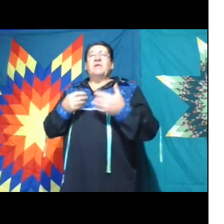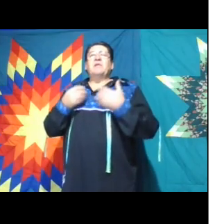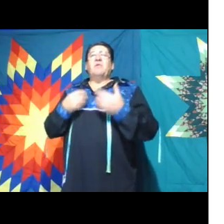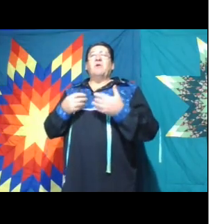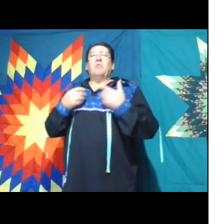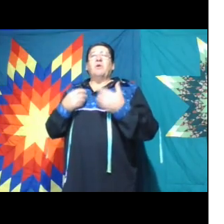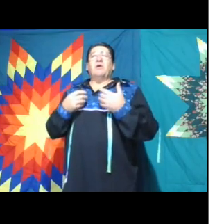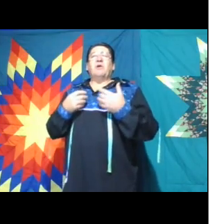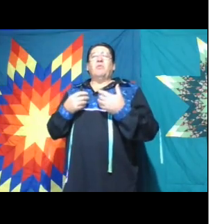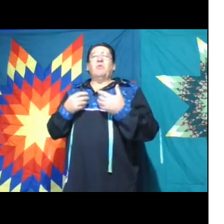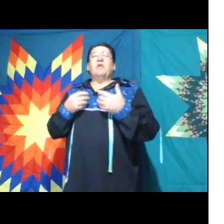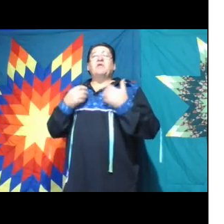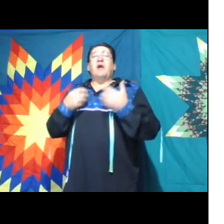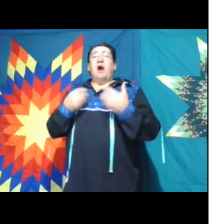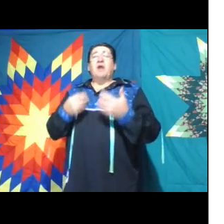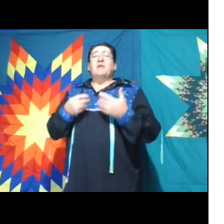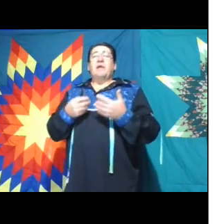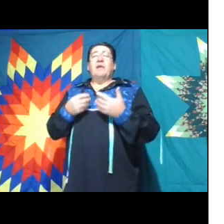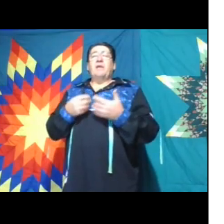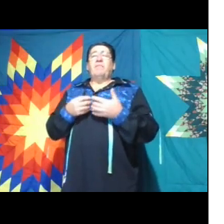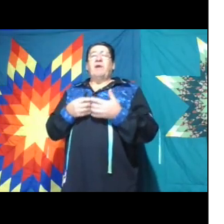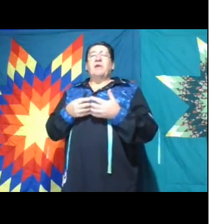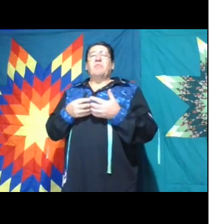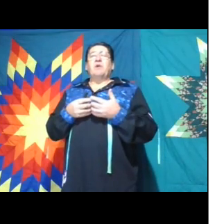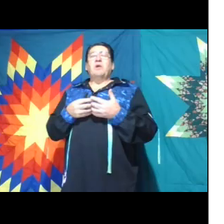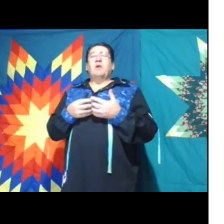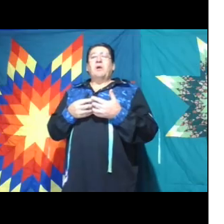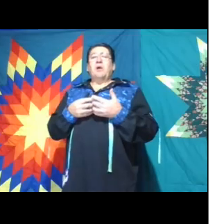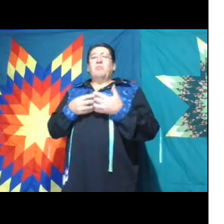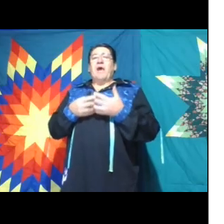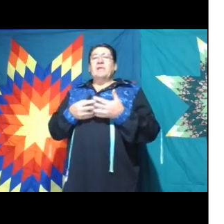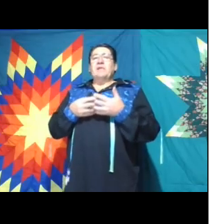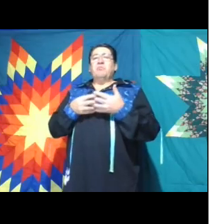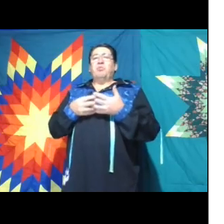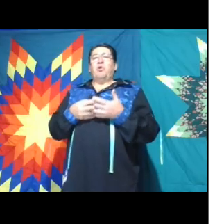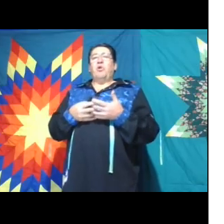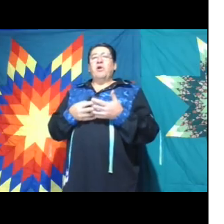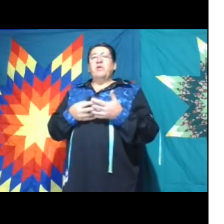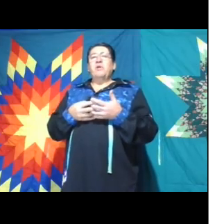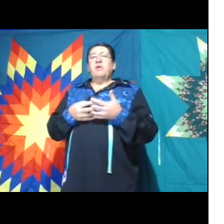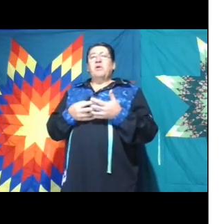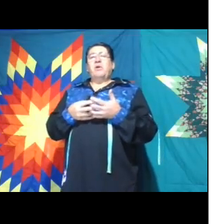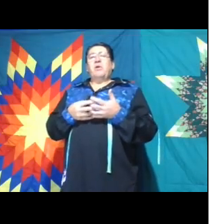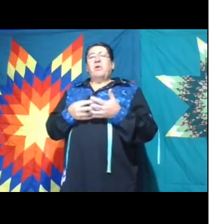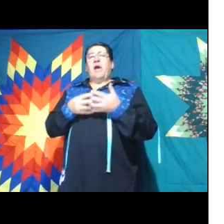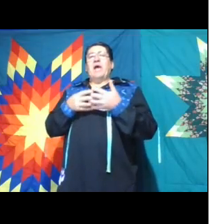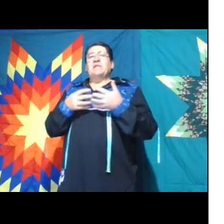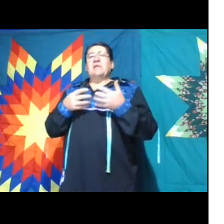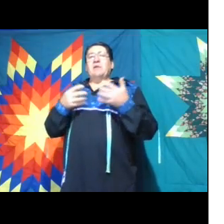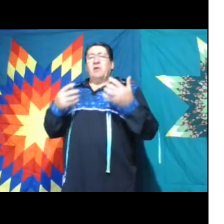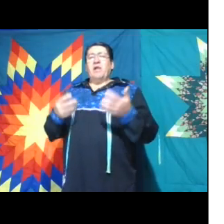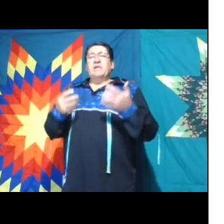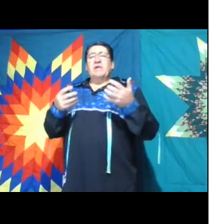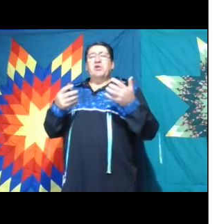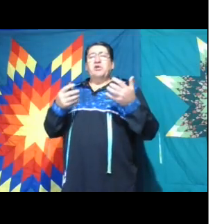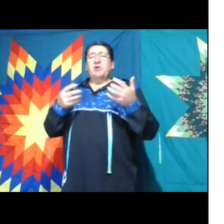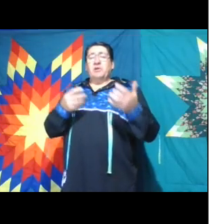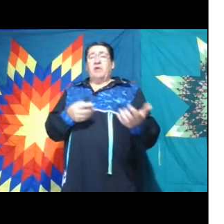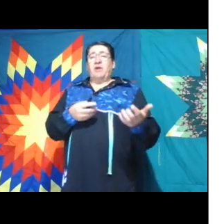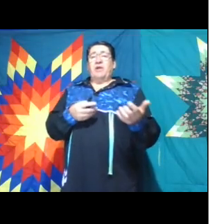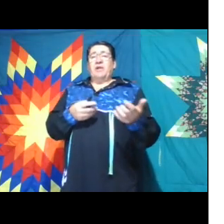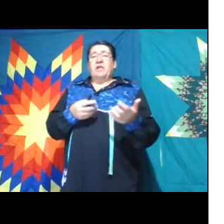follow us into our work. We try not to let it affect our work, but as an employer, as an